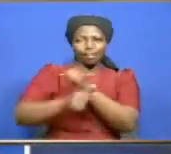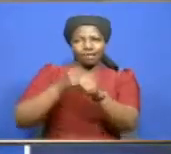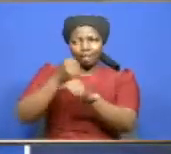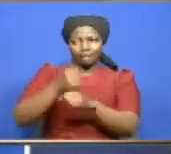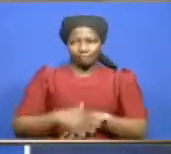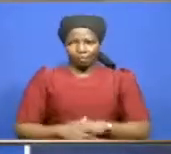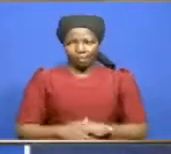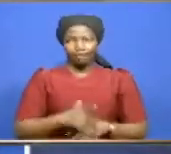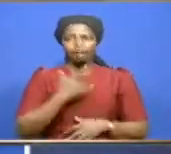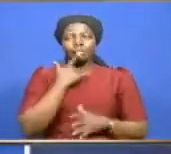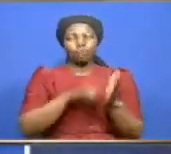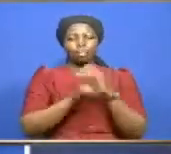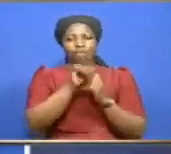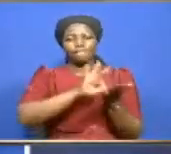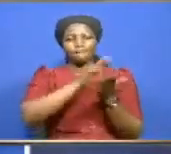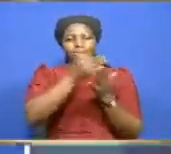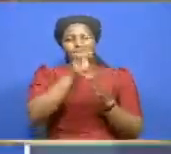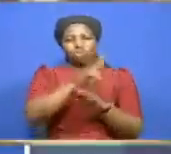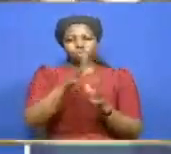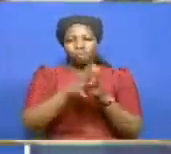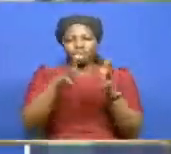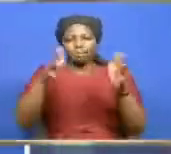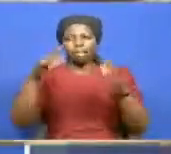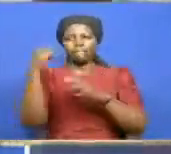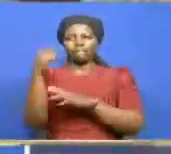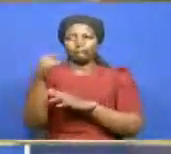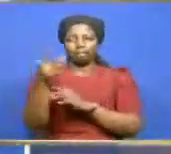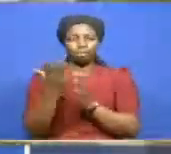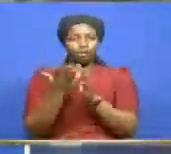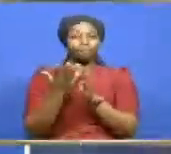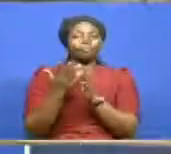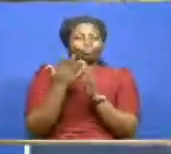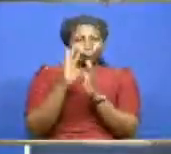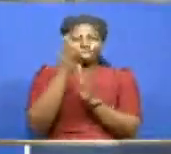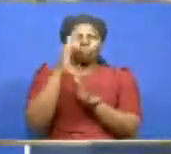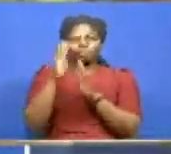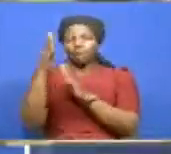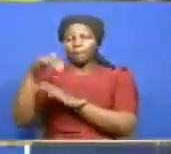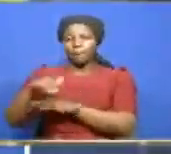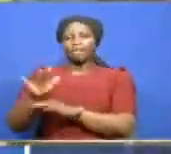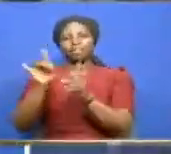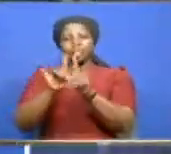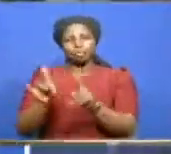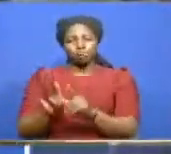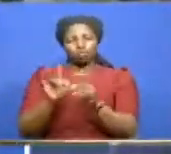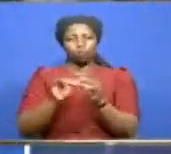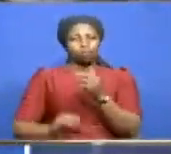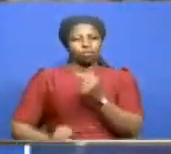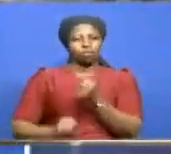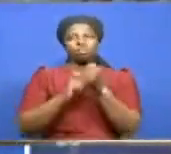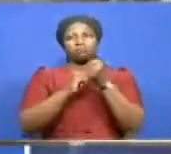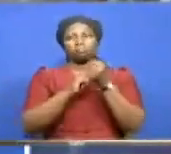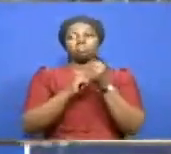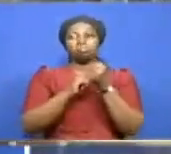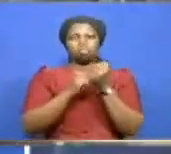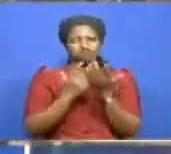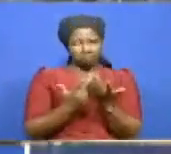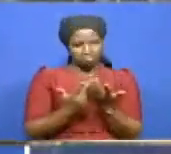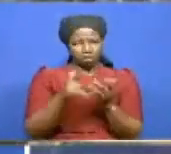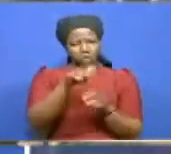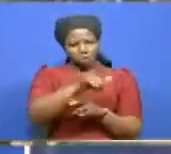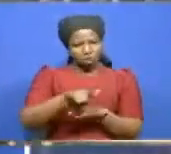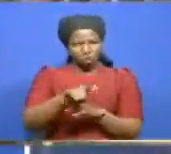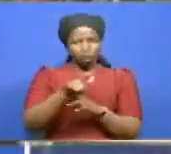that the funds will be used to expand the Pact Green Recovery Challenge Fund to support low carbon transitions, handle plastic waste and